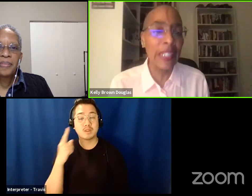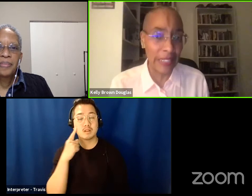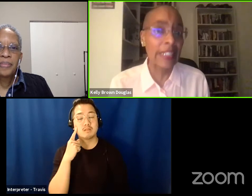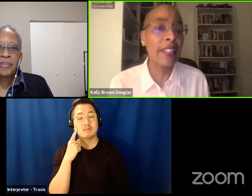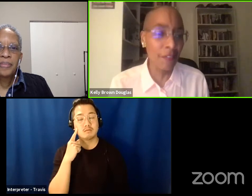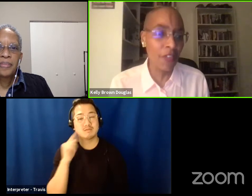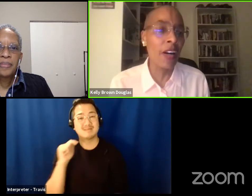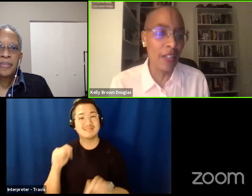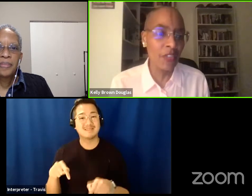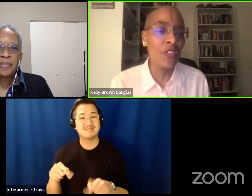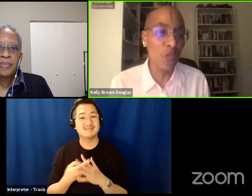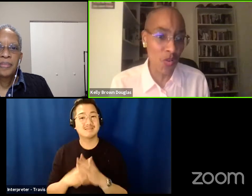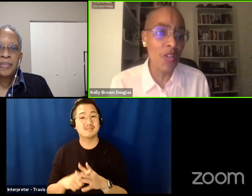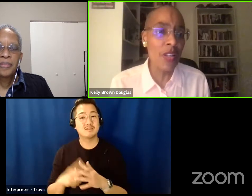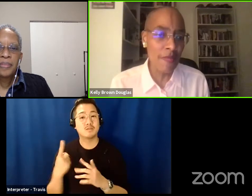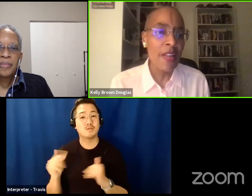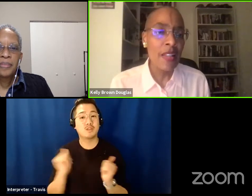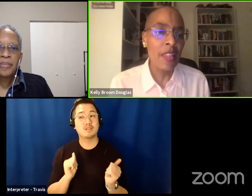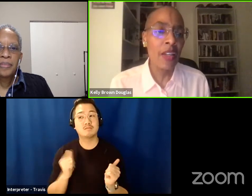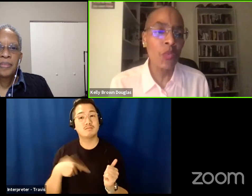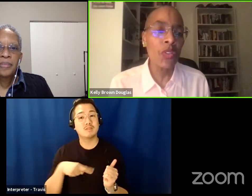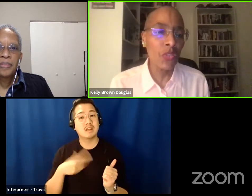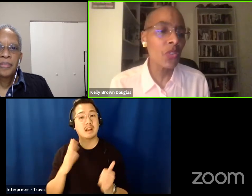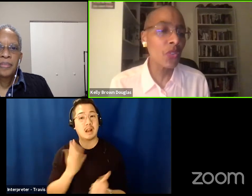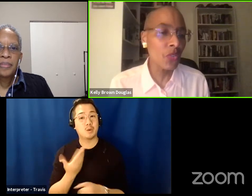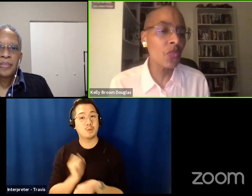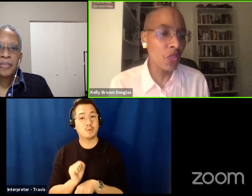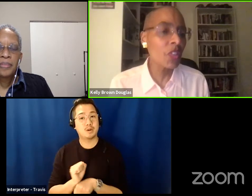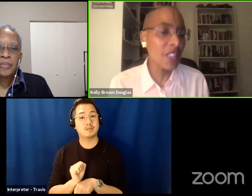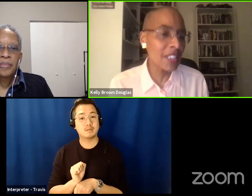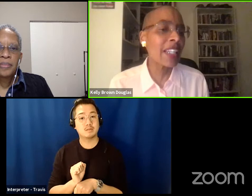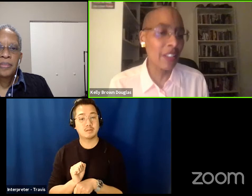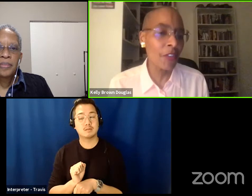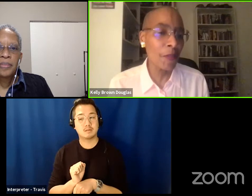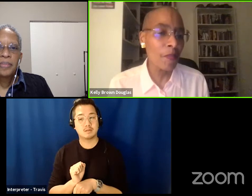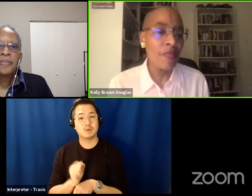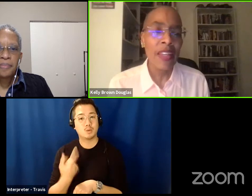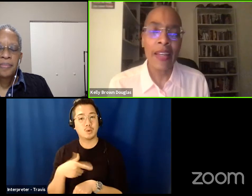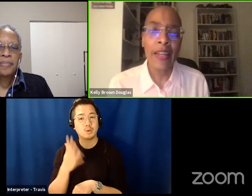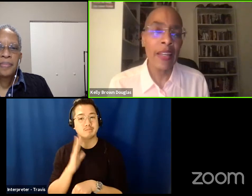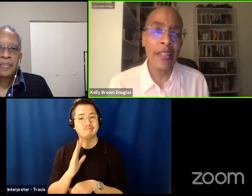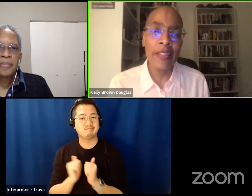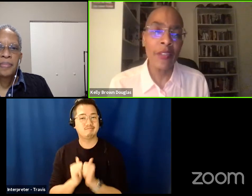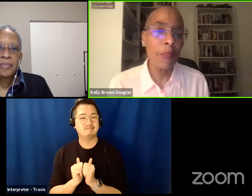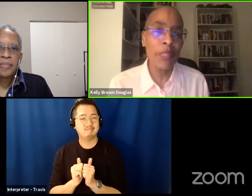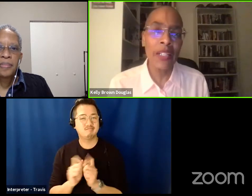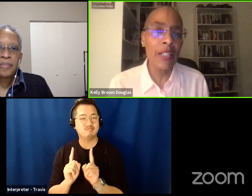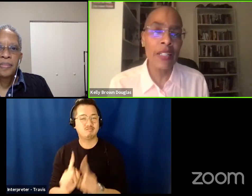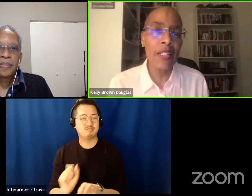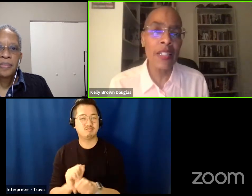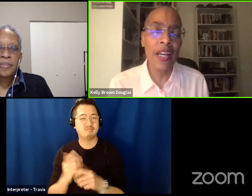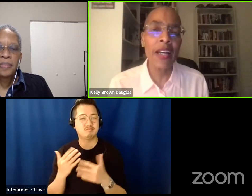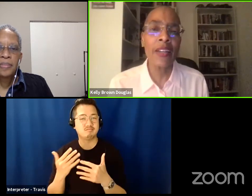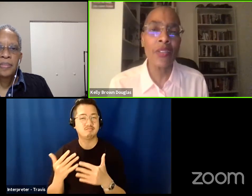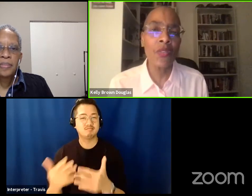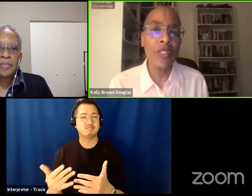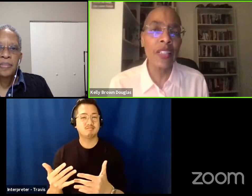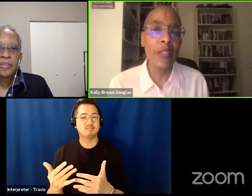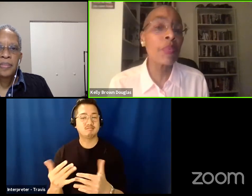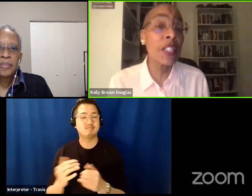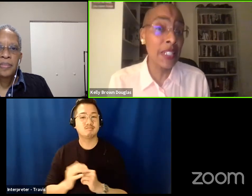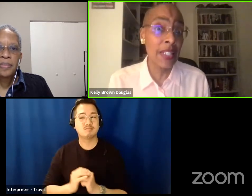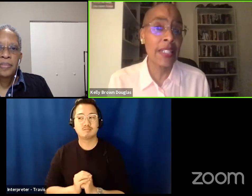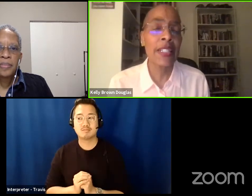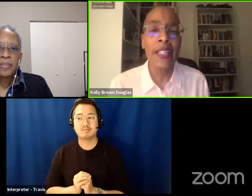is the beginning for us of work that we'll do together. And because I